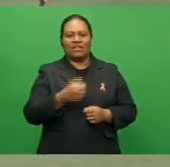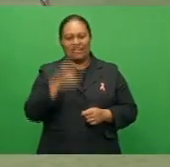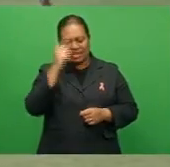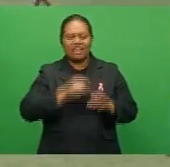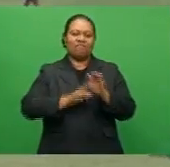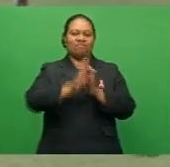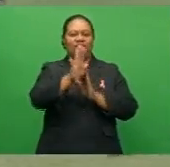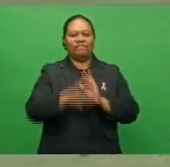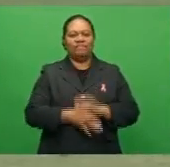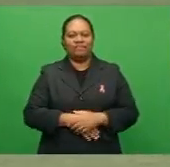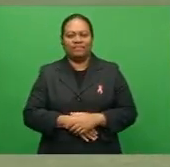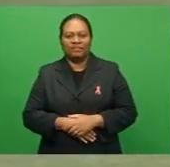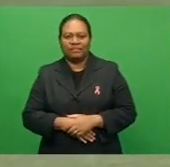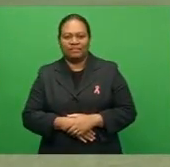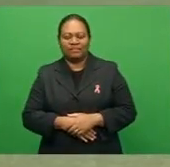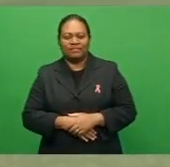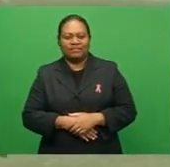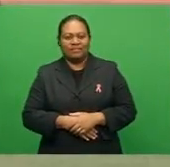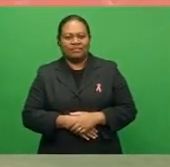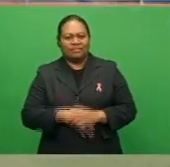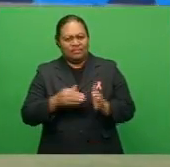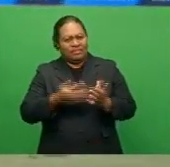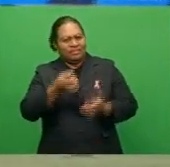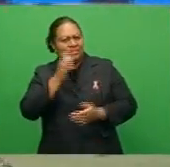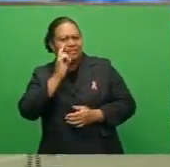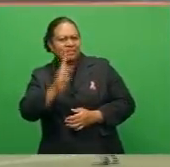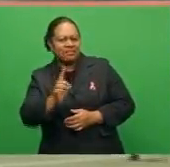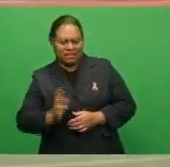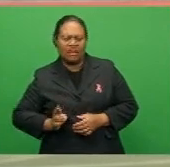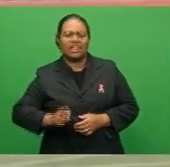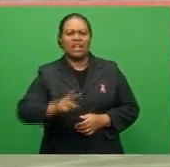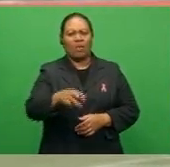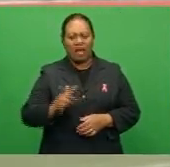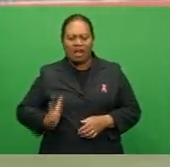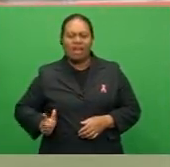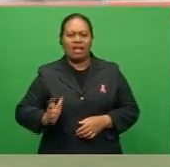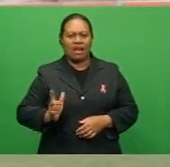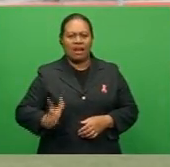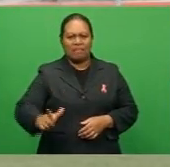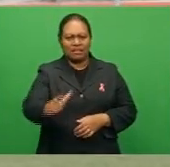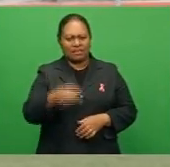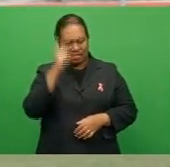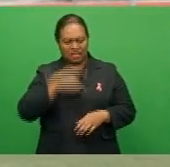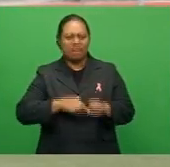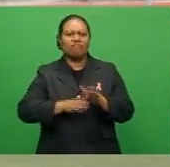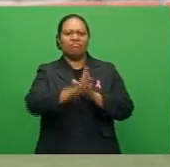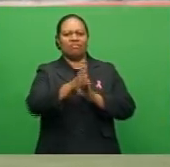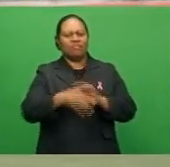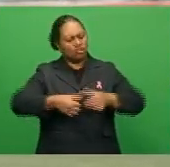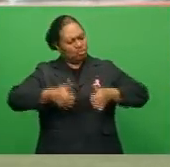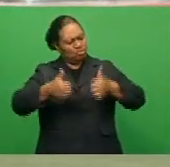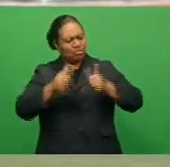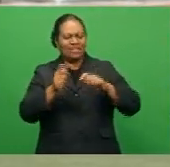side will then just need a draw to remain in the Premier Division in their final round match against Nasinu.